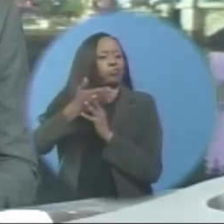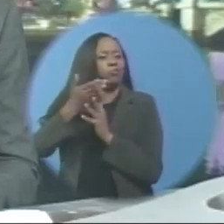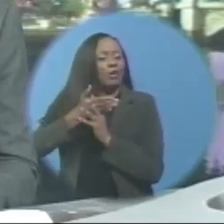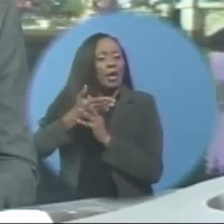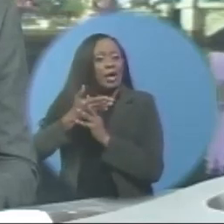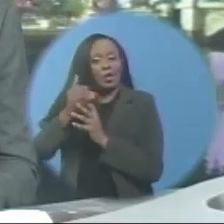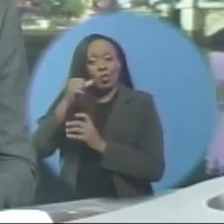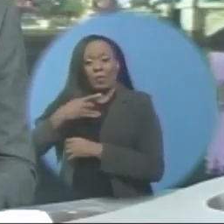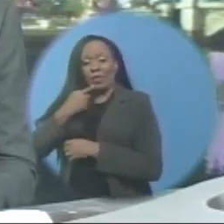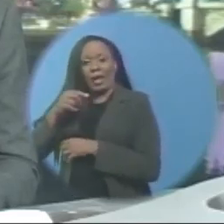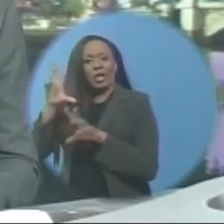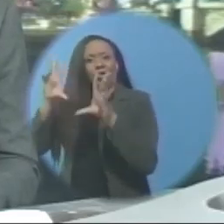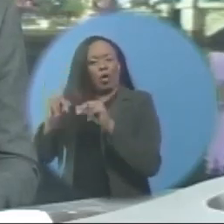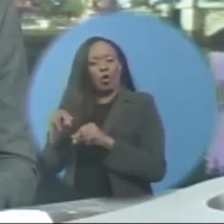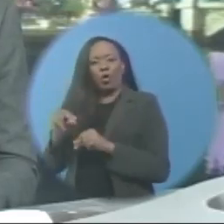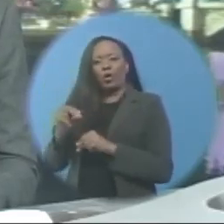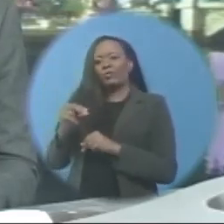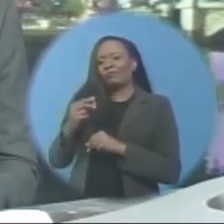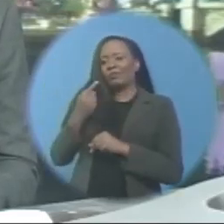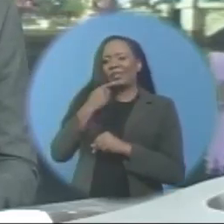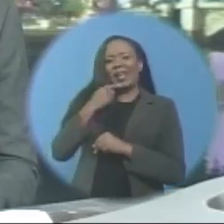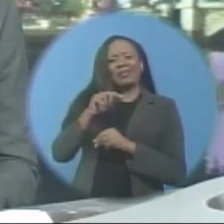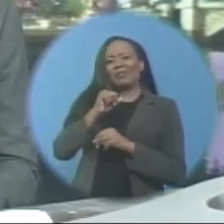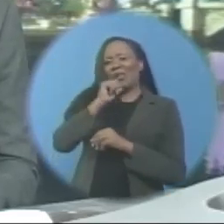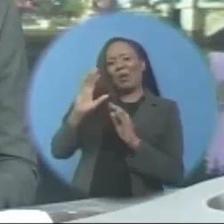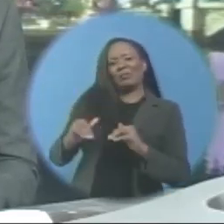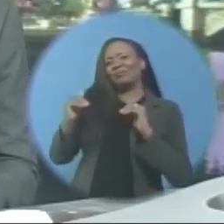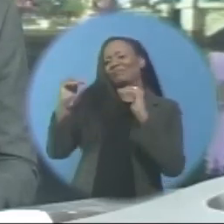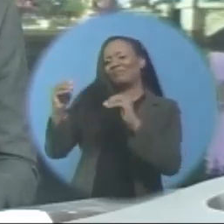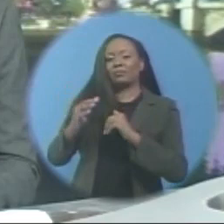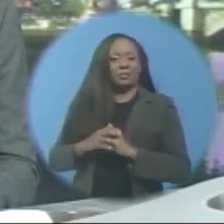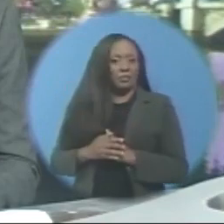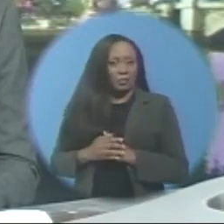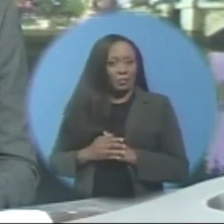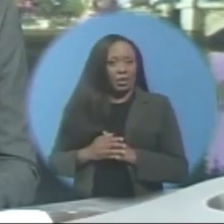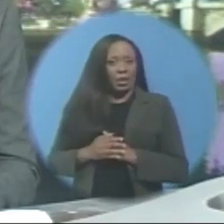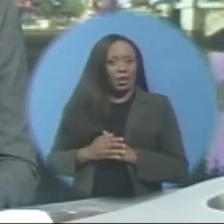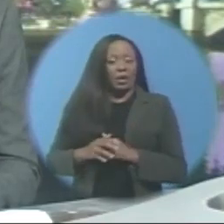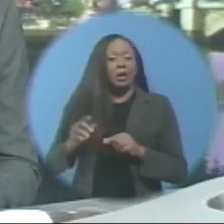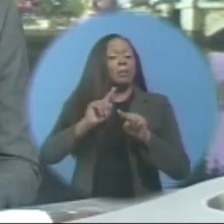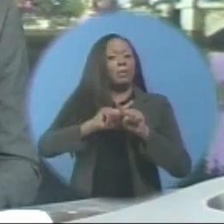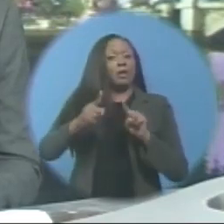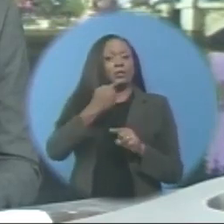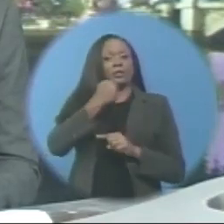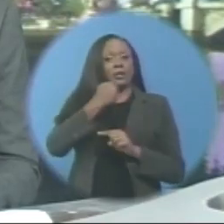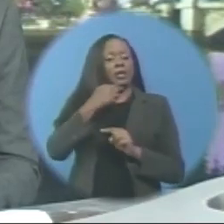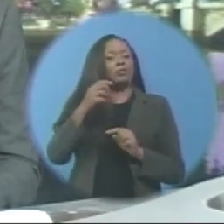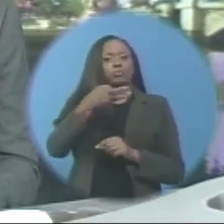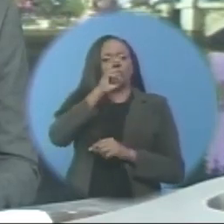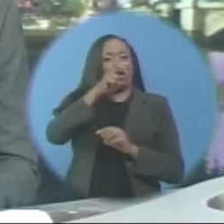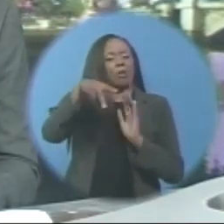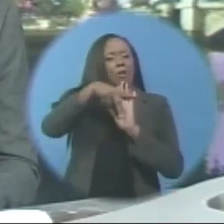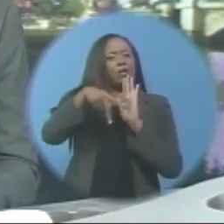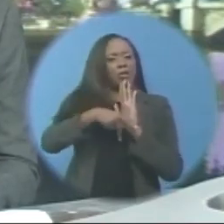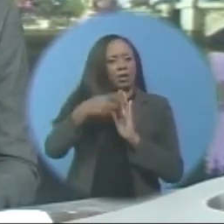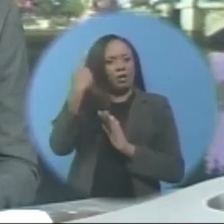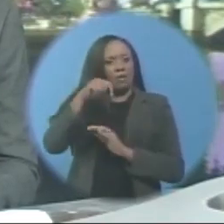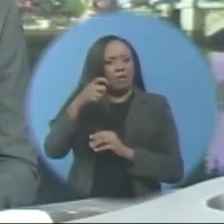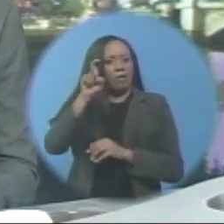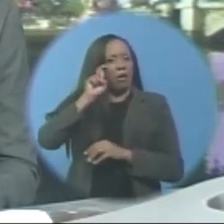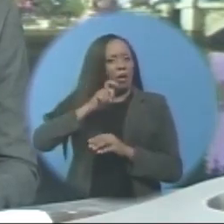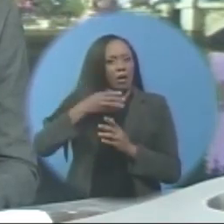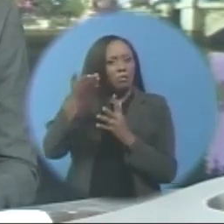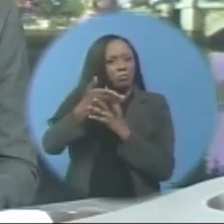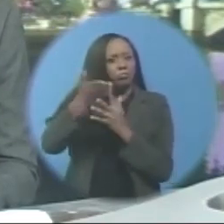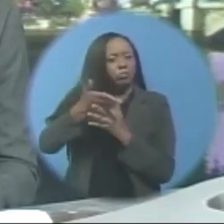Superintendent Stephanie Lindsay, says the force has a strict policy on sexual harassment. She says she has had discussions with the